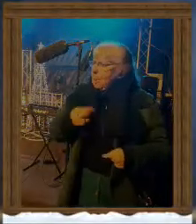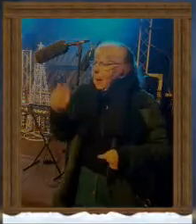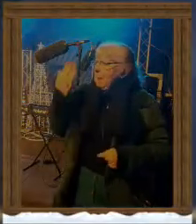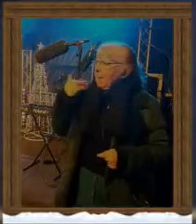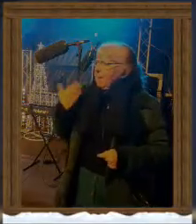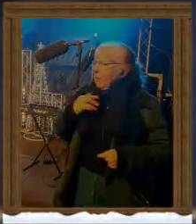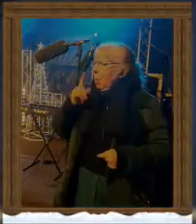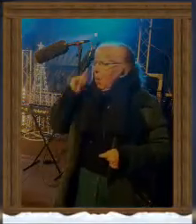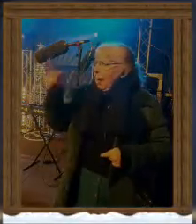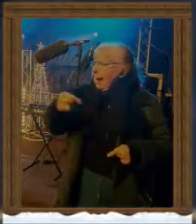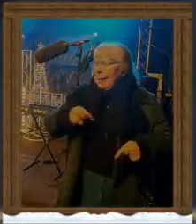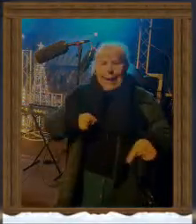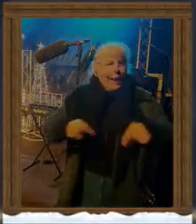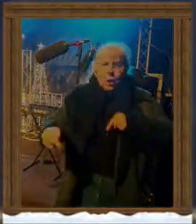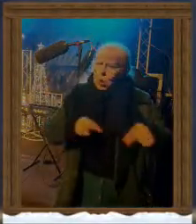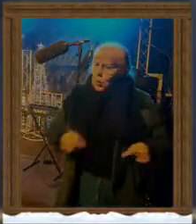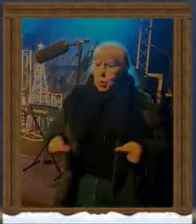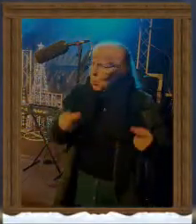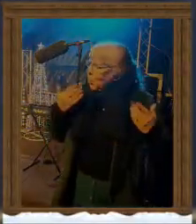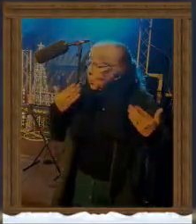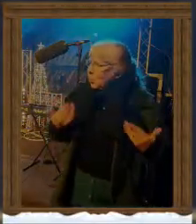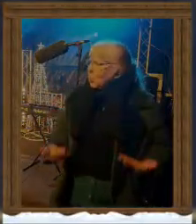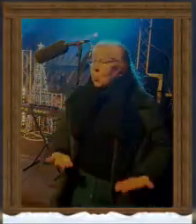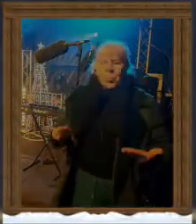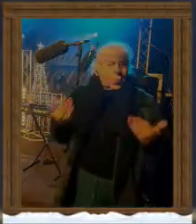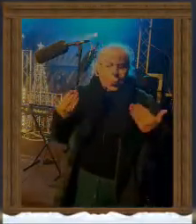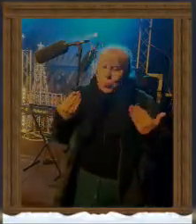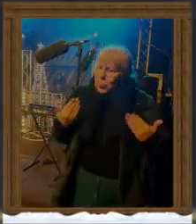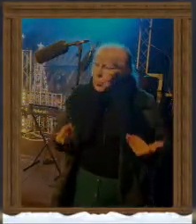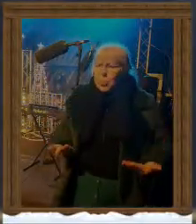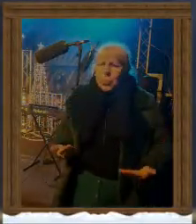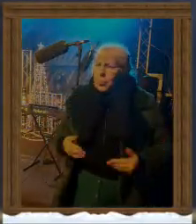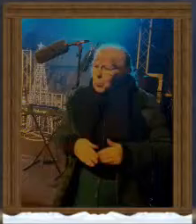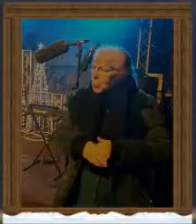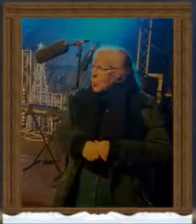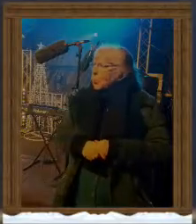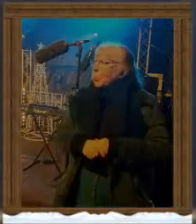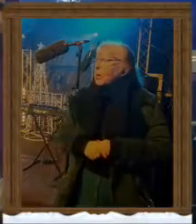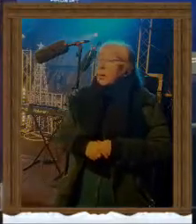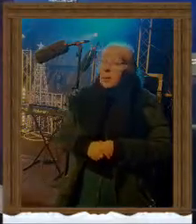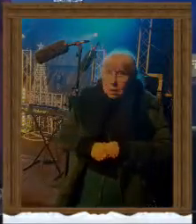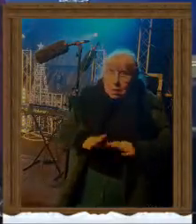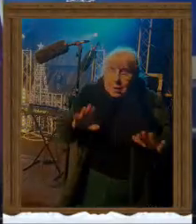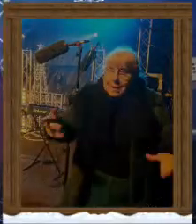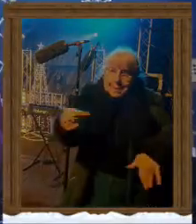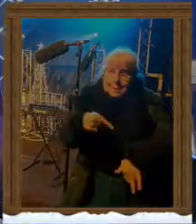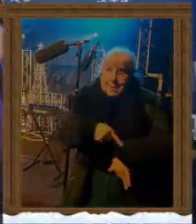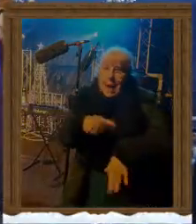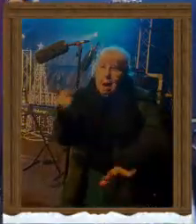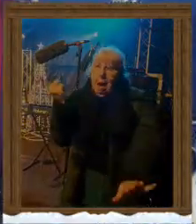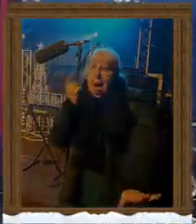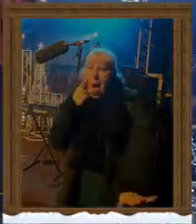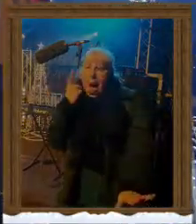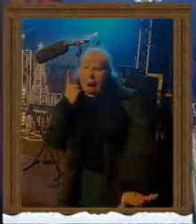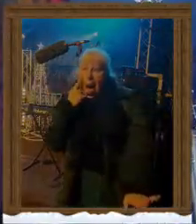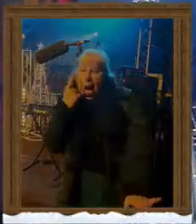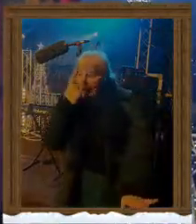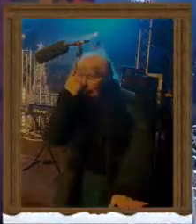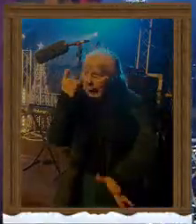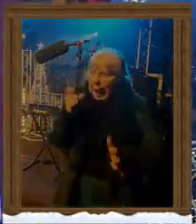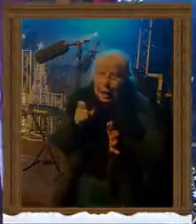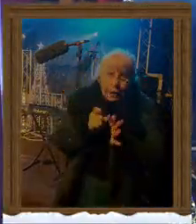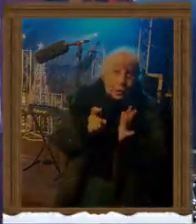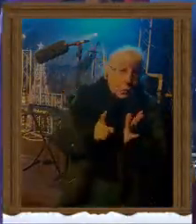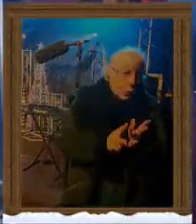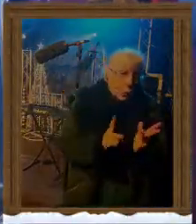me can't get to me at all. It's time to see what I